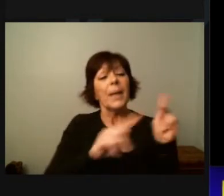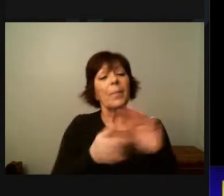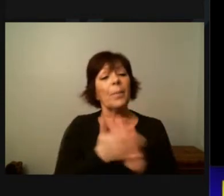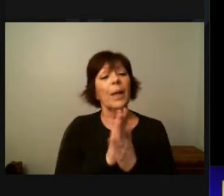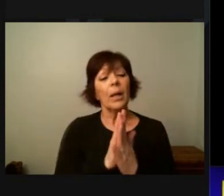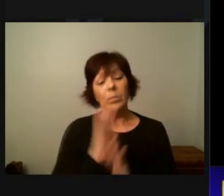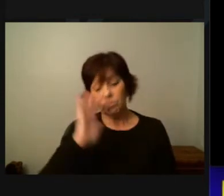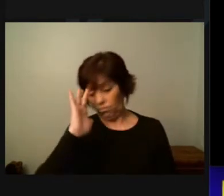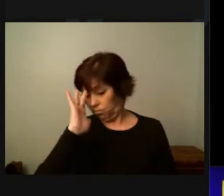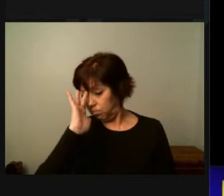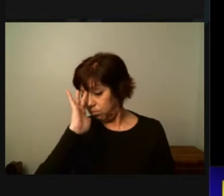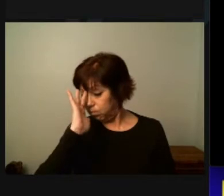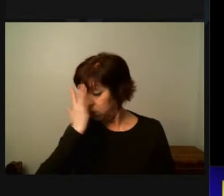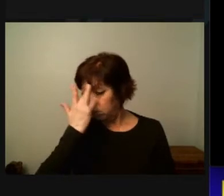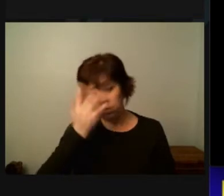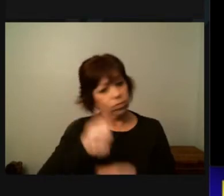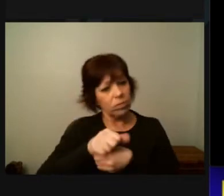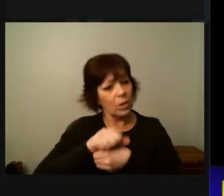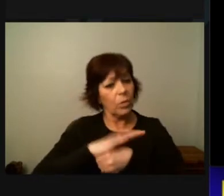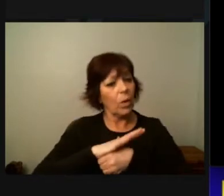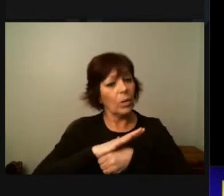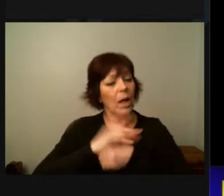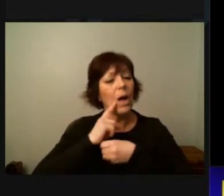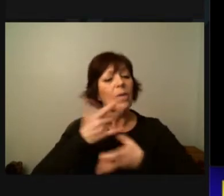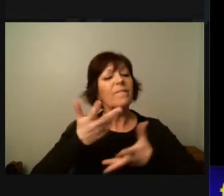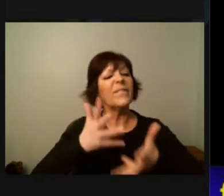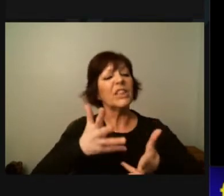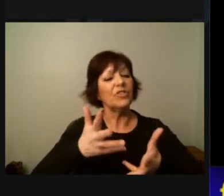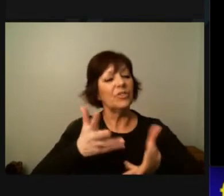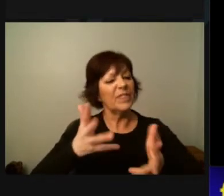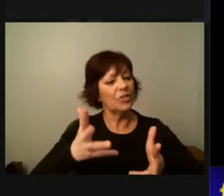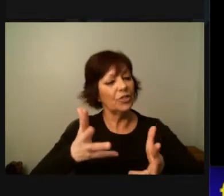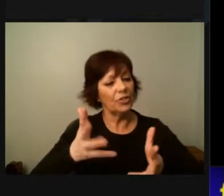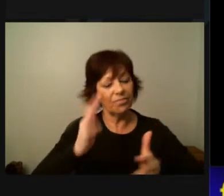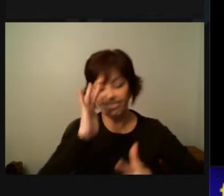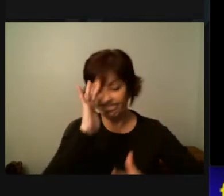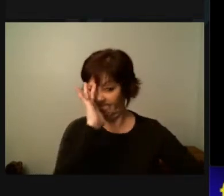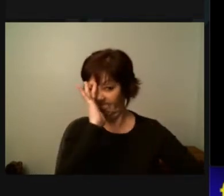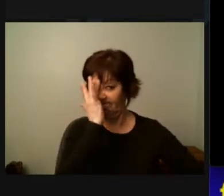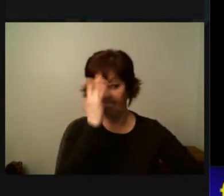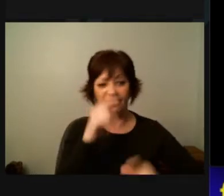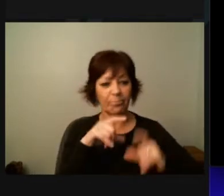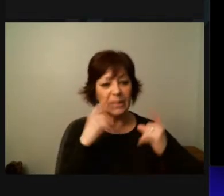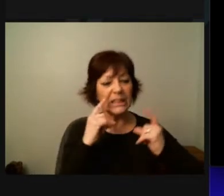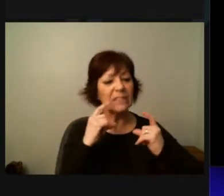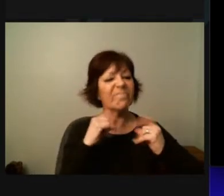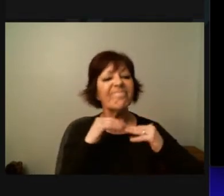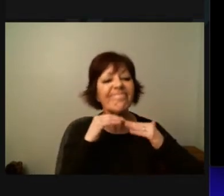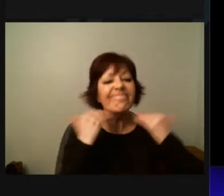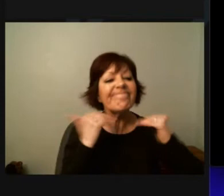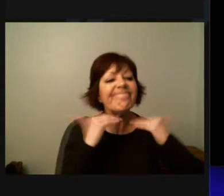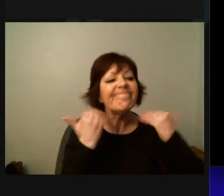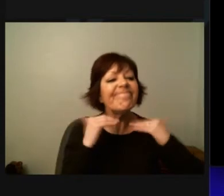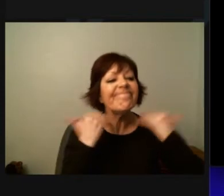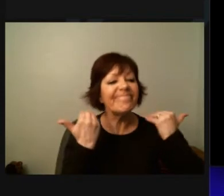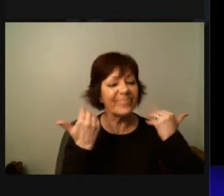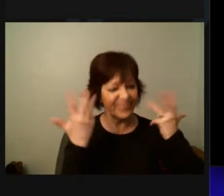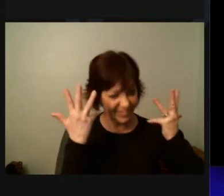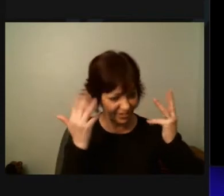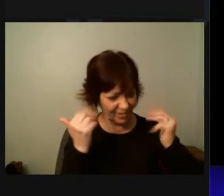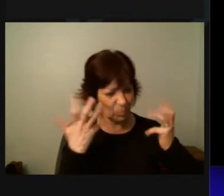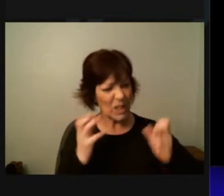this moment. Everybody wants this to be done. Everybody's tired of wearing masks. When is life going to get back to